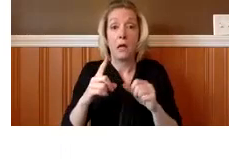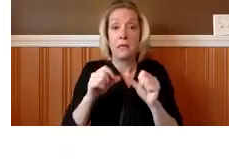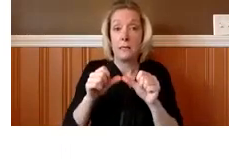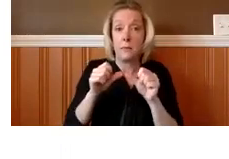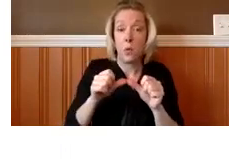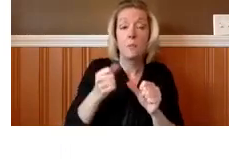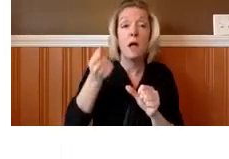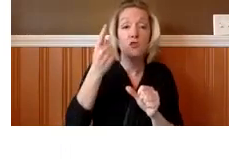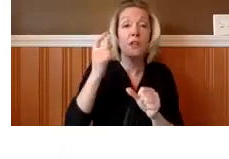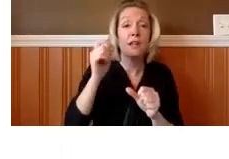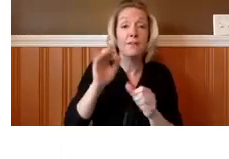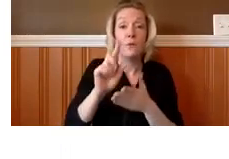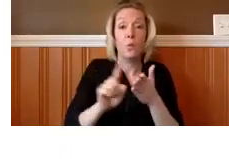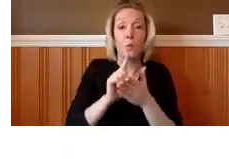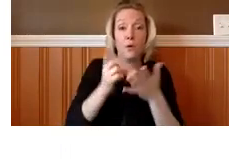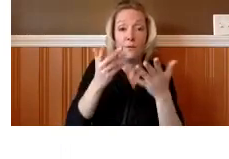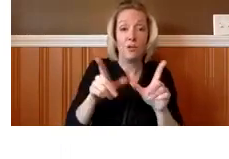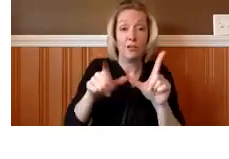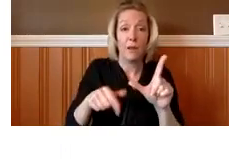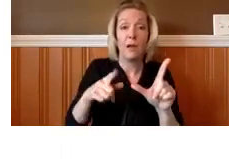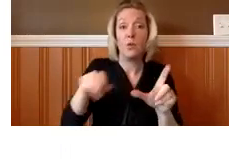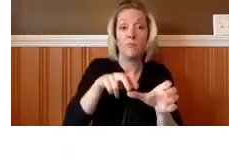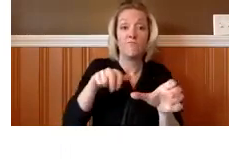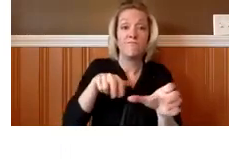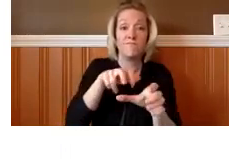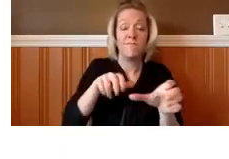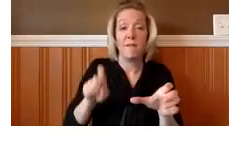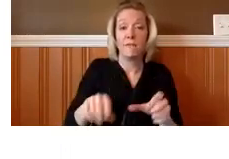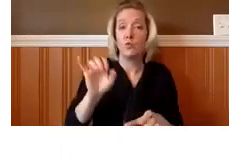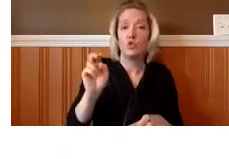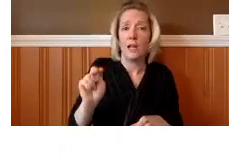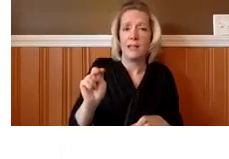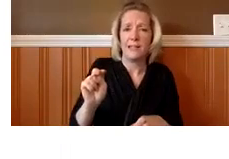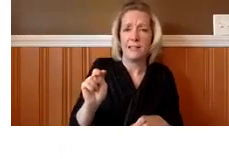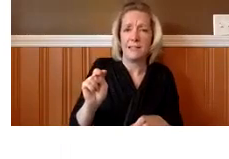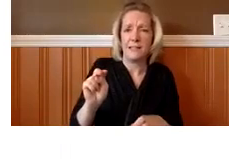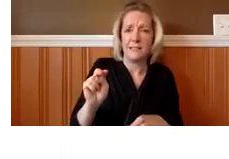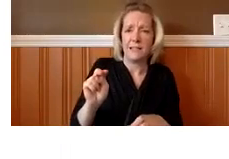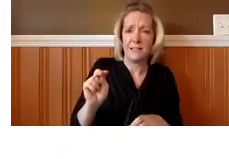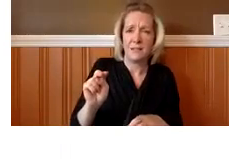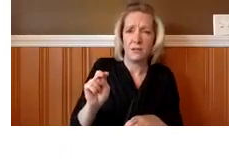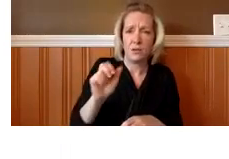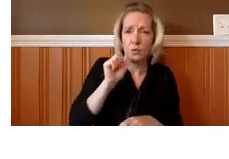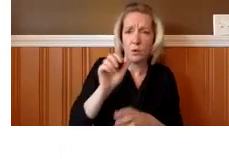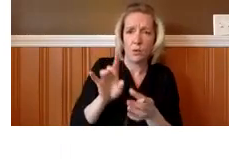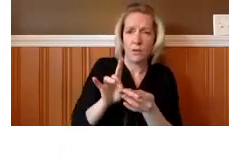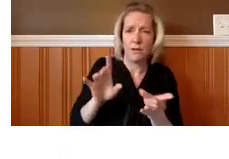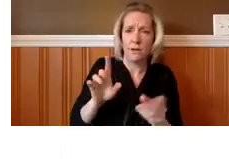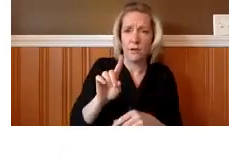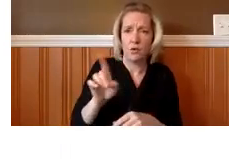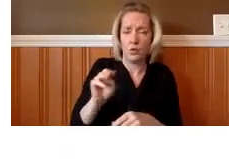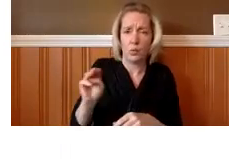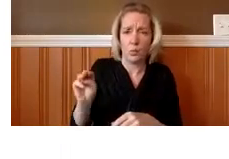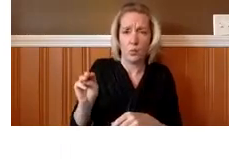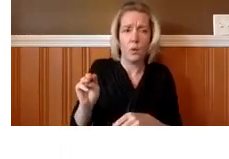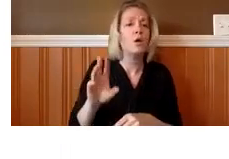to leave after the hour is up. Jen, I don't think we run out of time. We don't get booted off after an hour, do we? We do not.